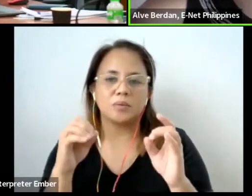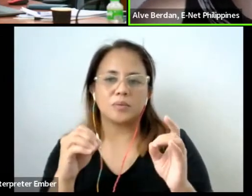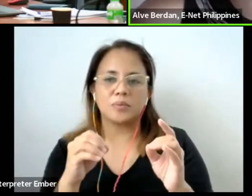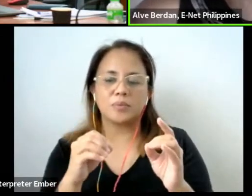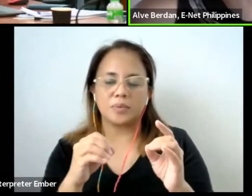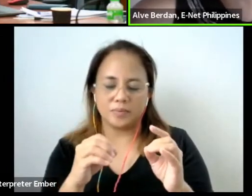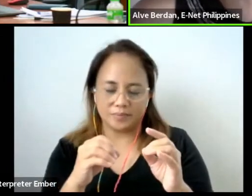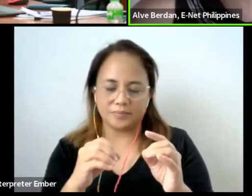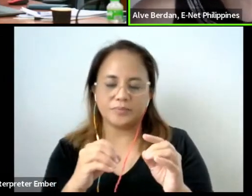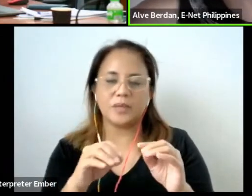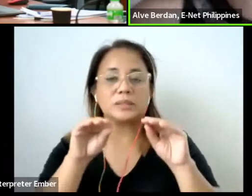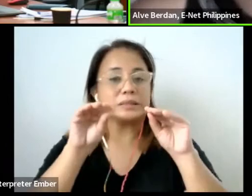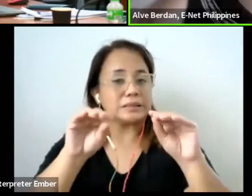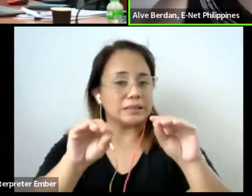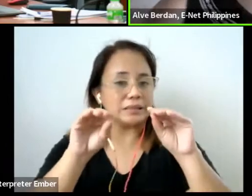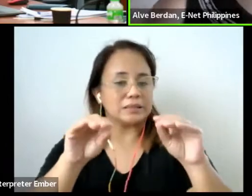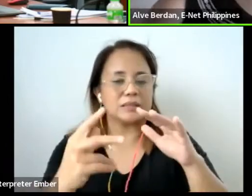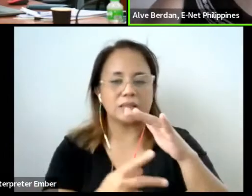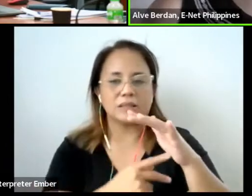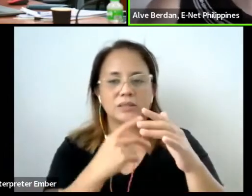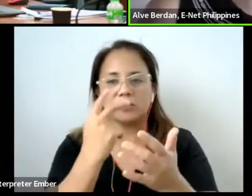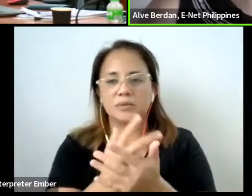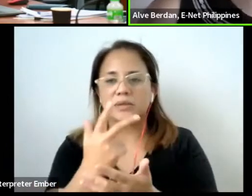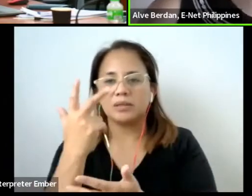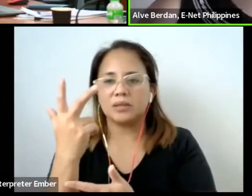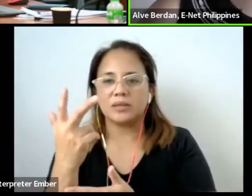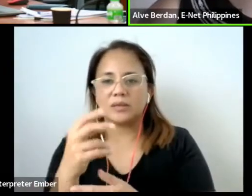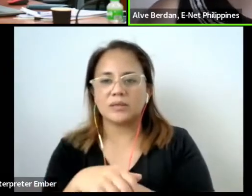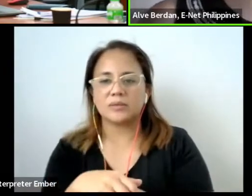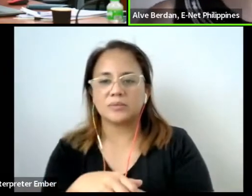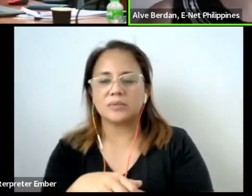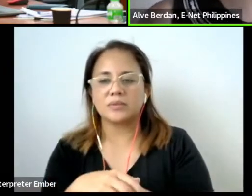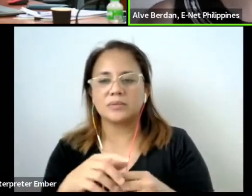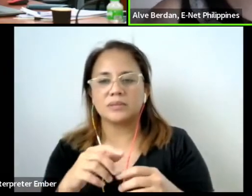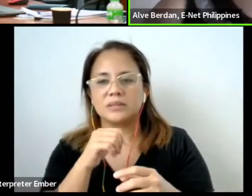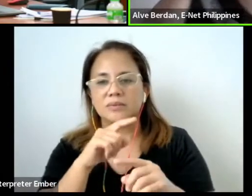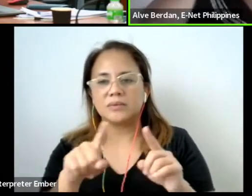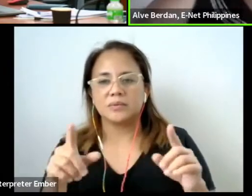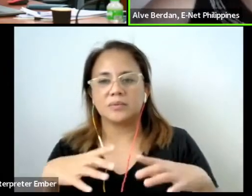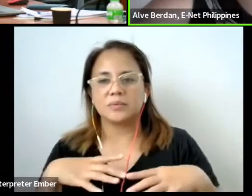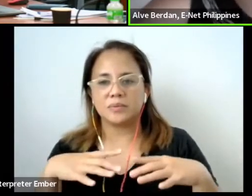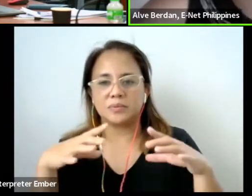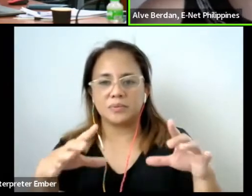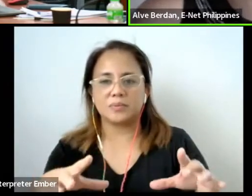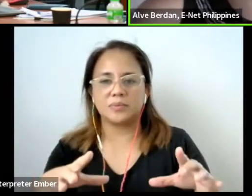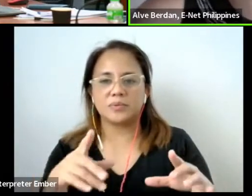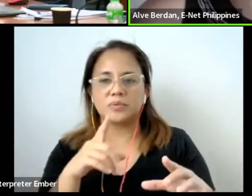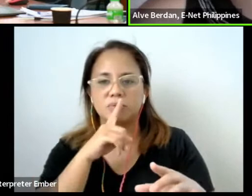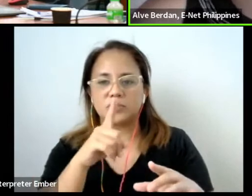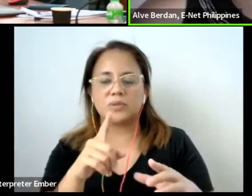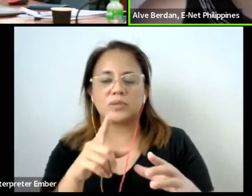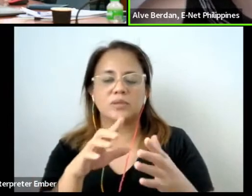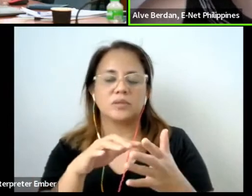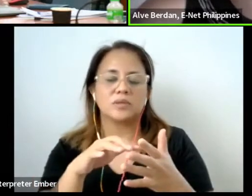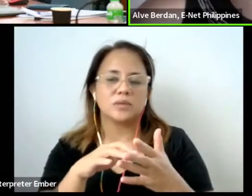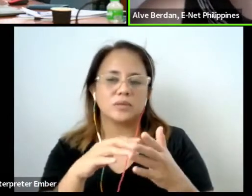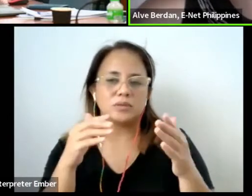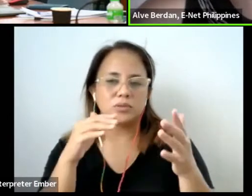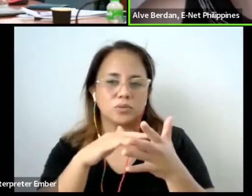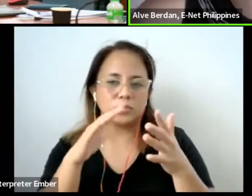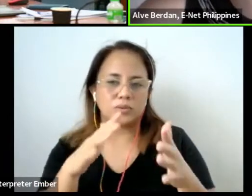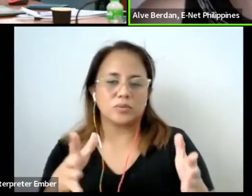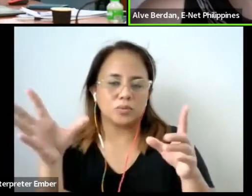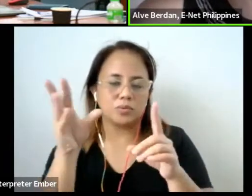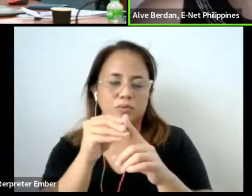of instruction in the kindergarten to grade 3 counters the government's commitment to provide and ensure learner-centered,